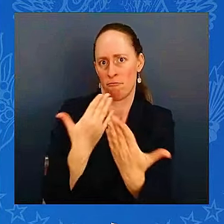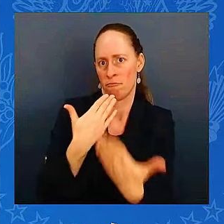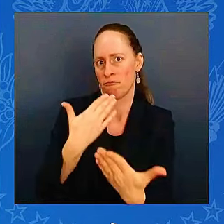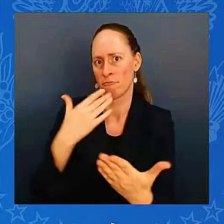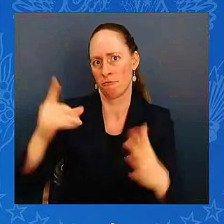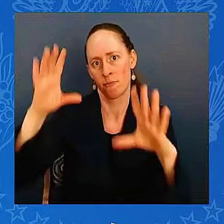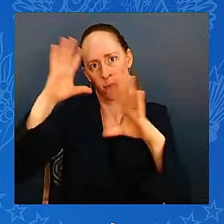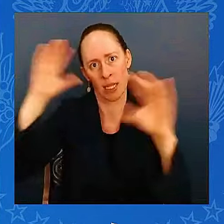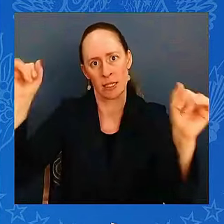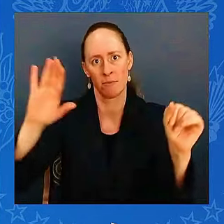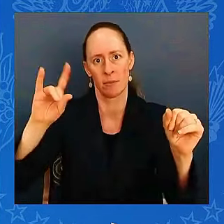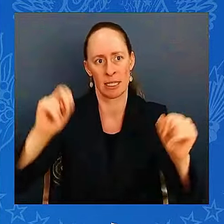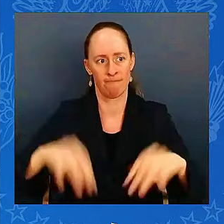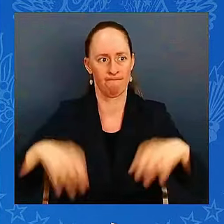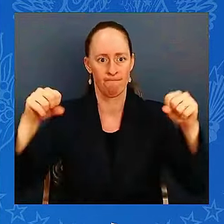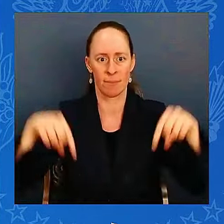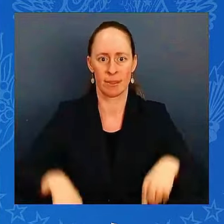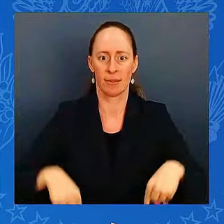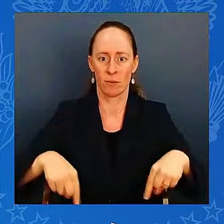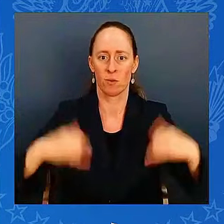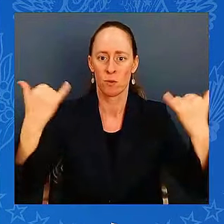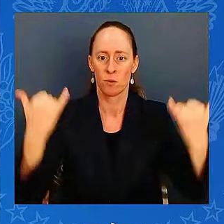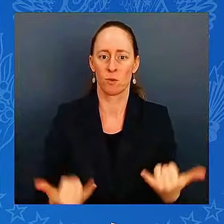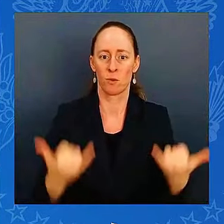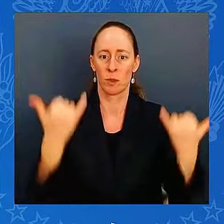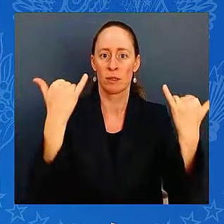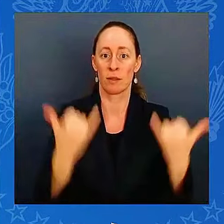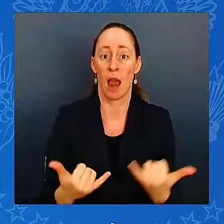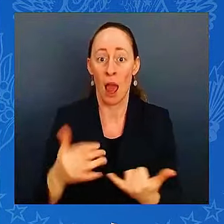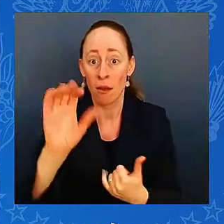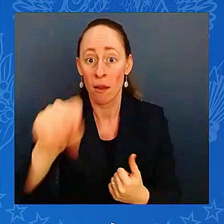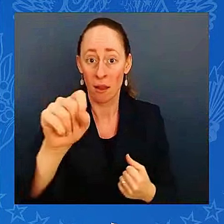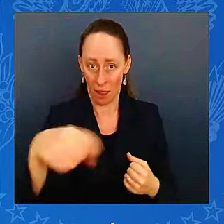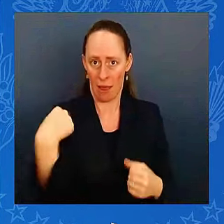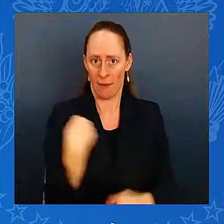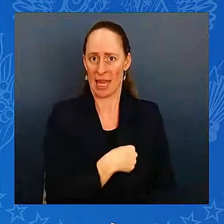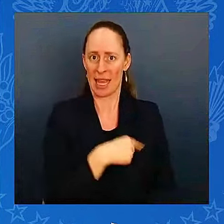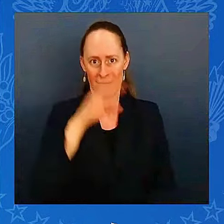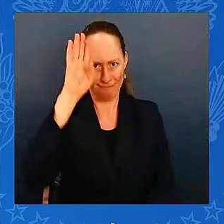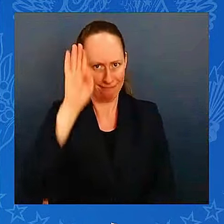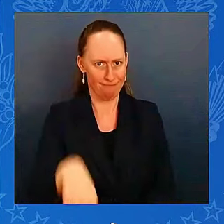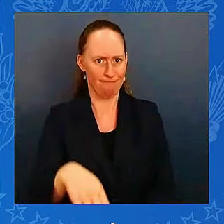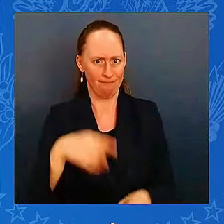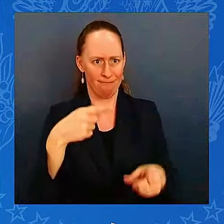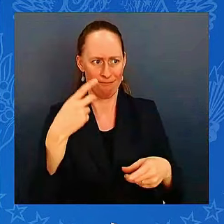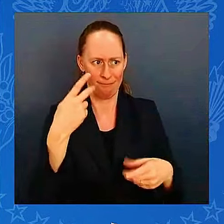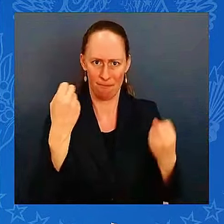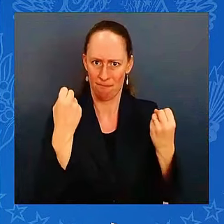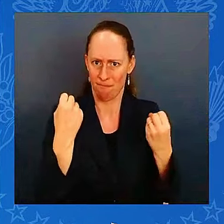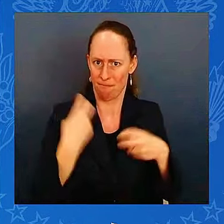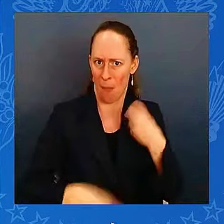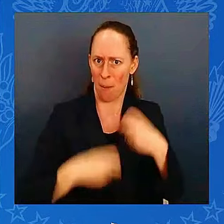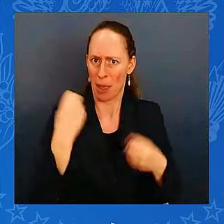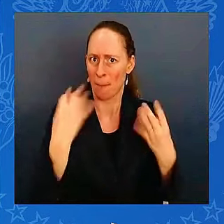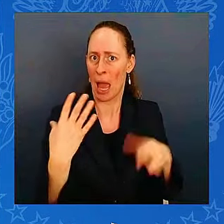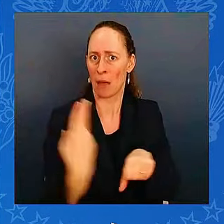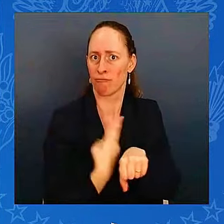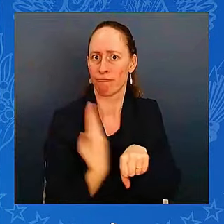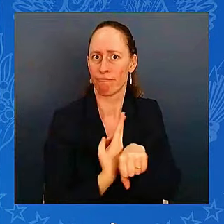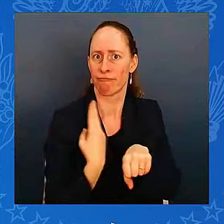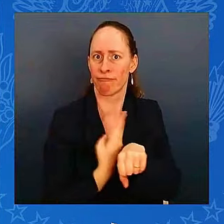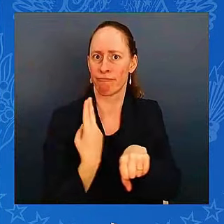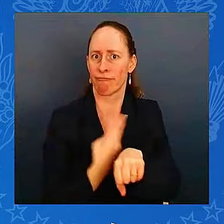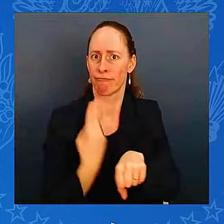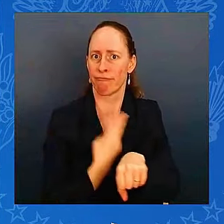address demand. And so when it comes to demand, we should acknowledge that many of our societies face similar problems.